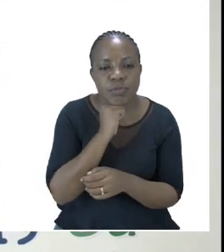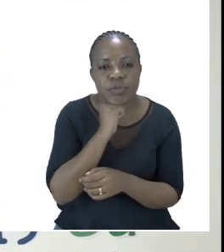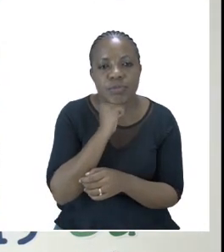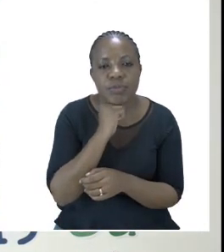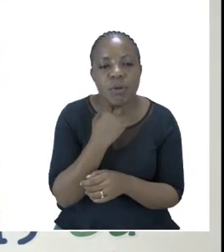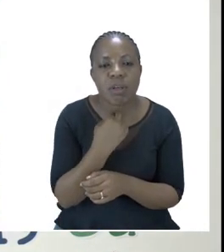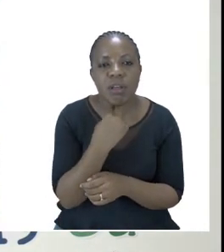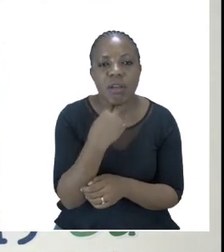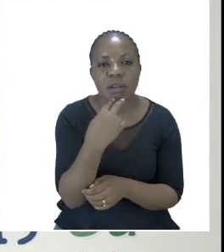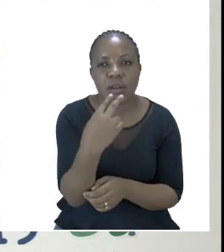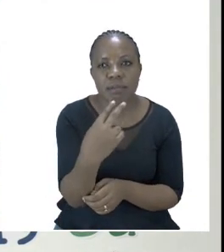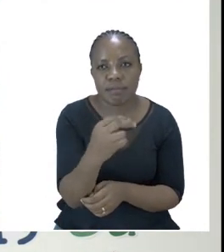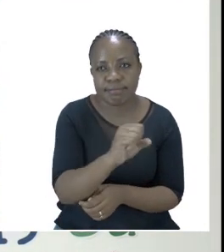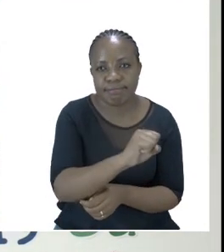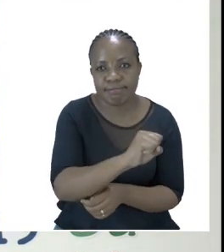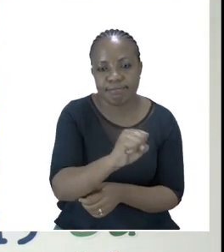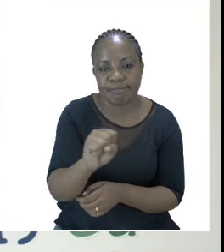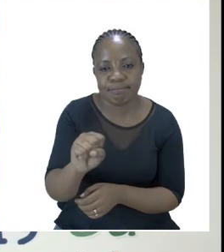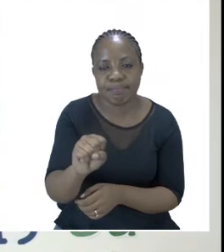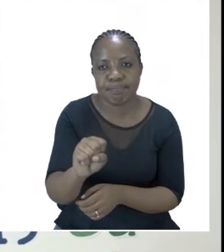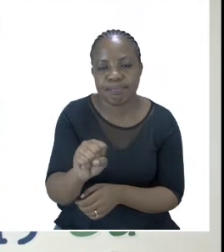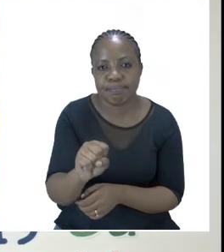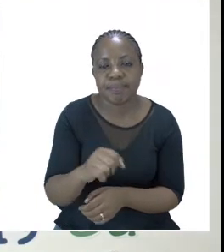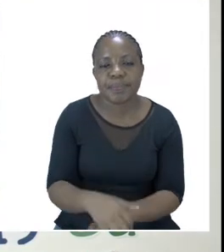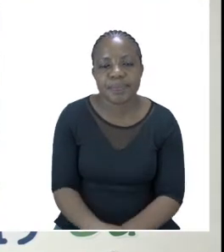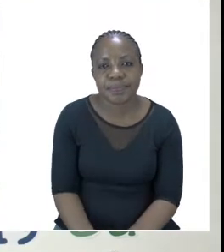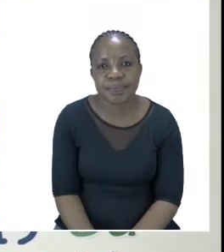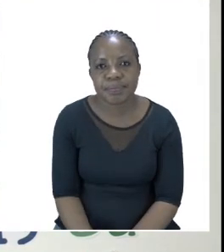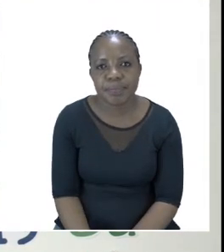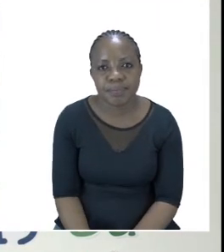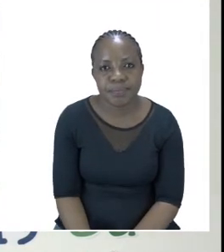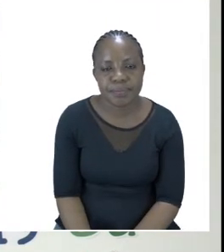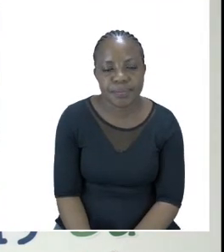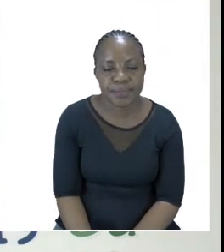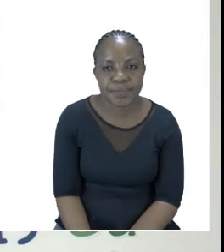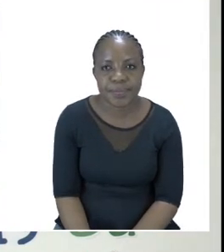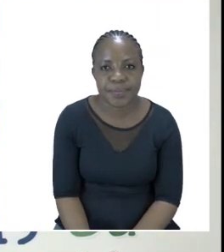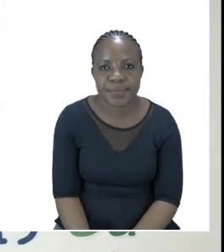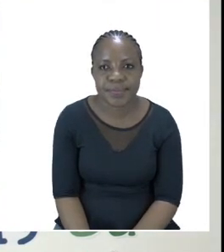the spoon. Everybody, let's say smack.